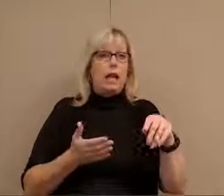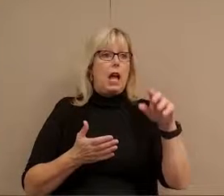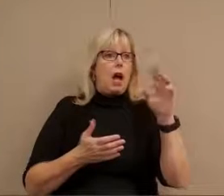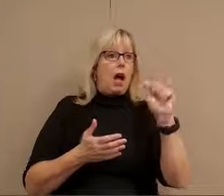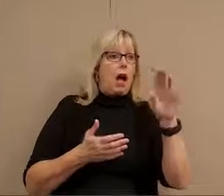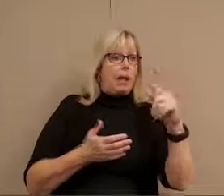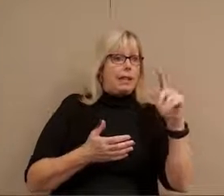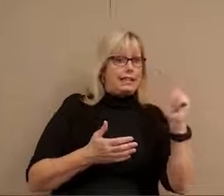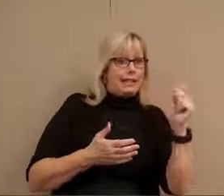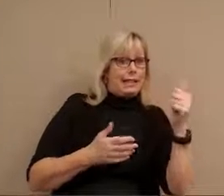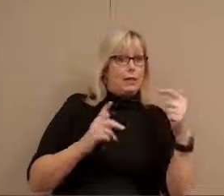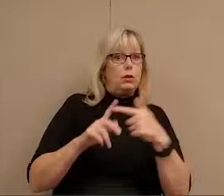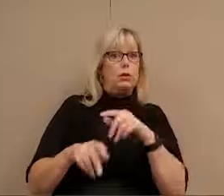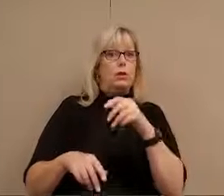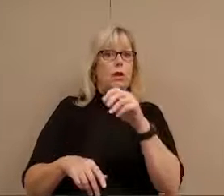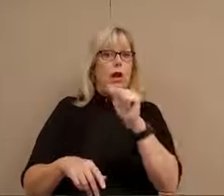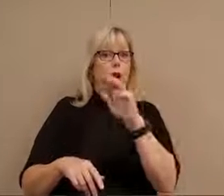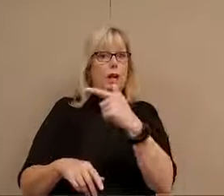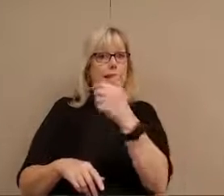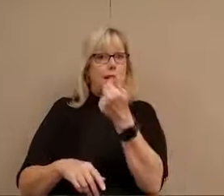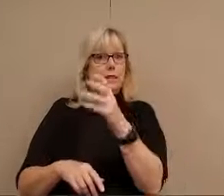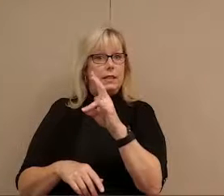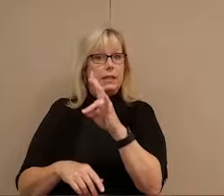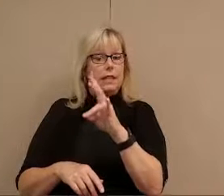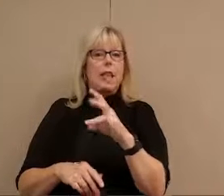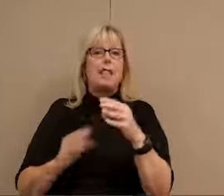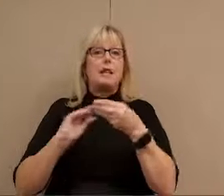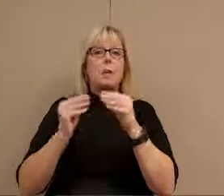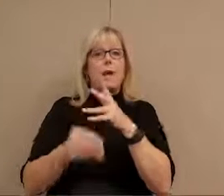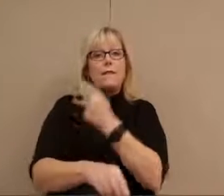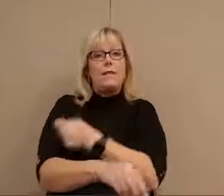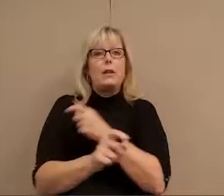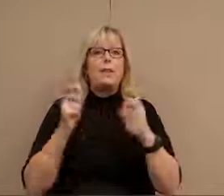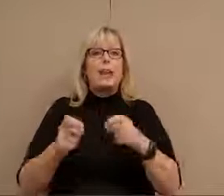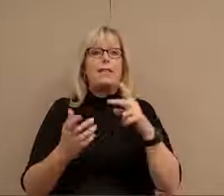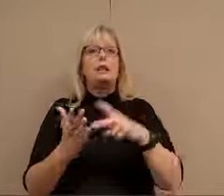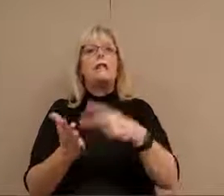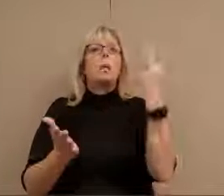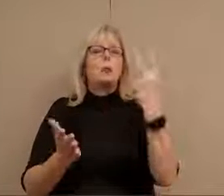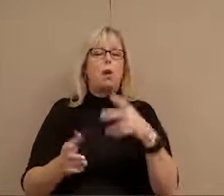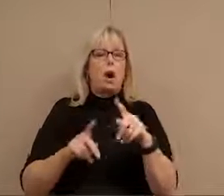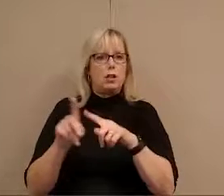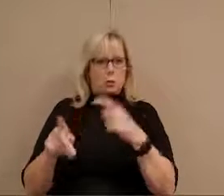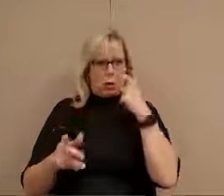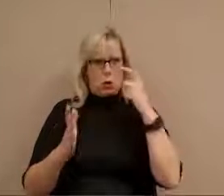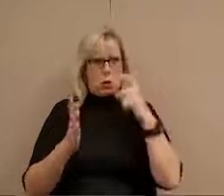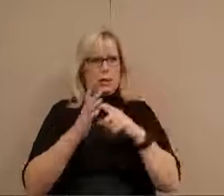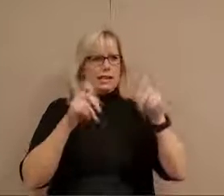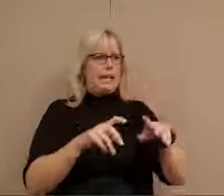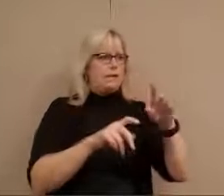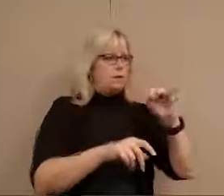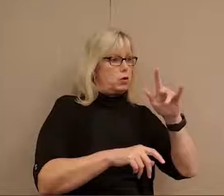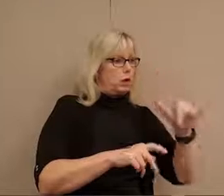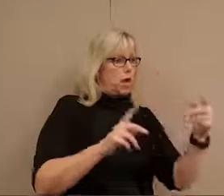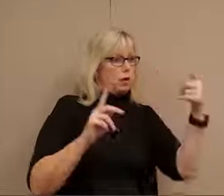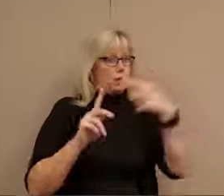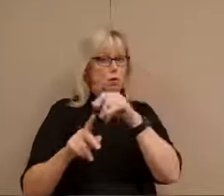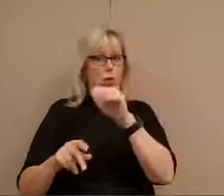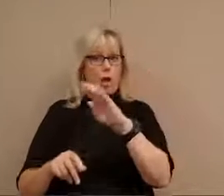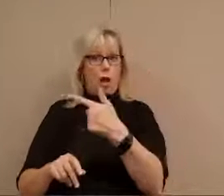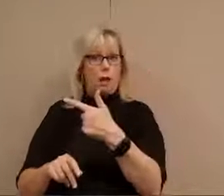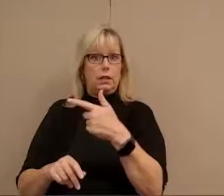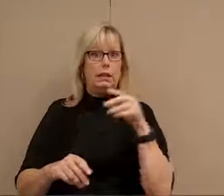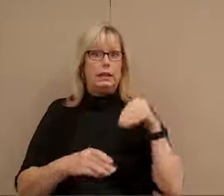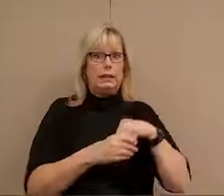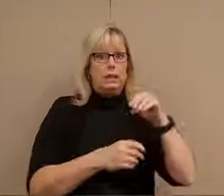8/17, the number of vaccines that we gave out in the county almost doubled. We also saw for testing from July to August. In